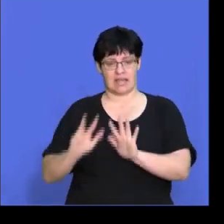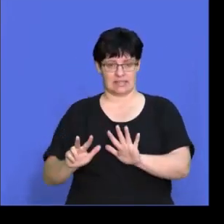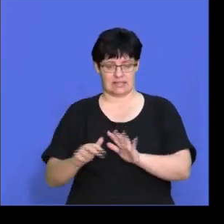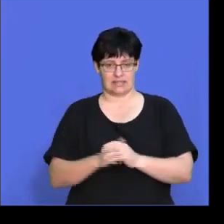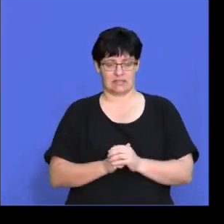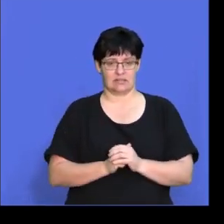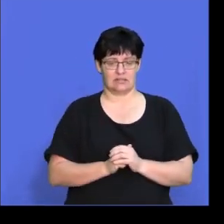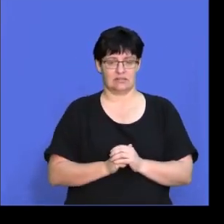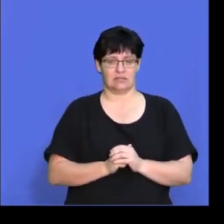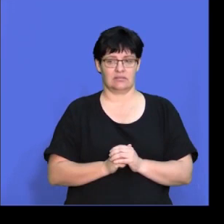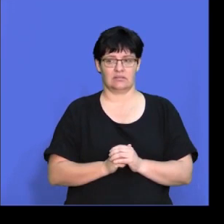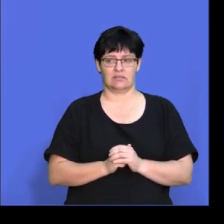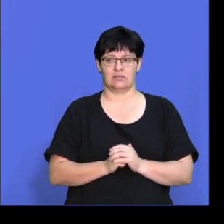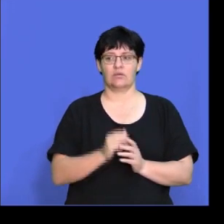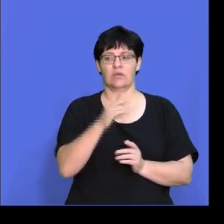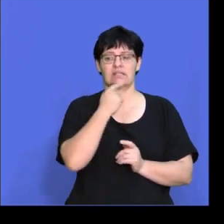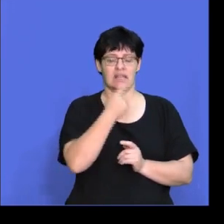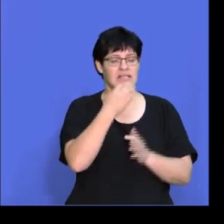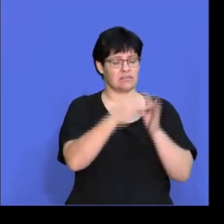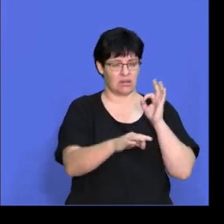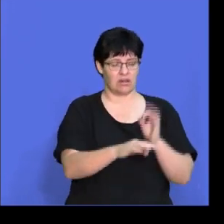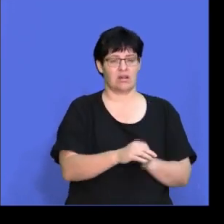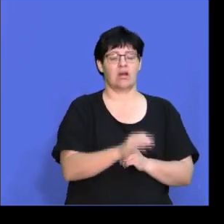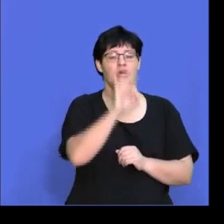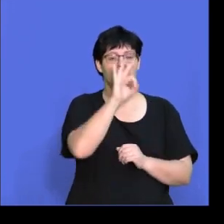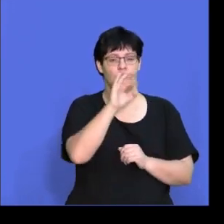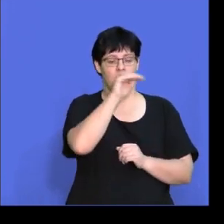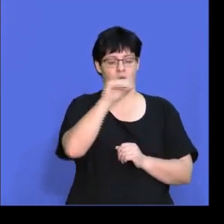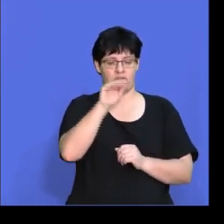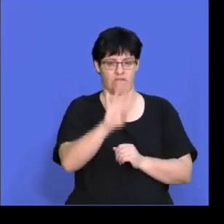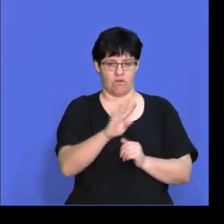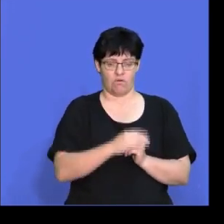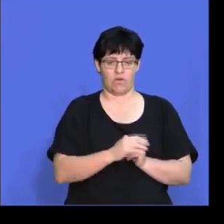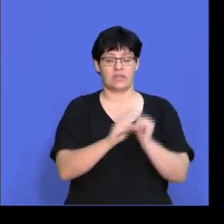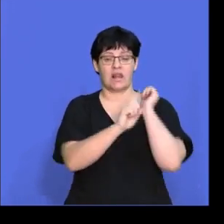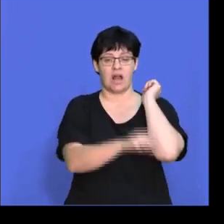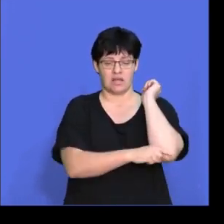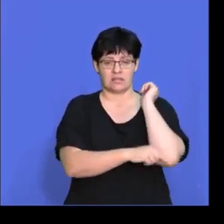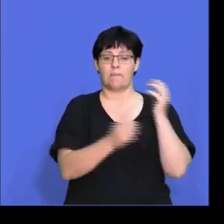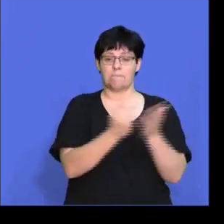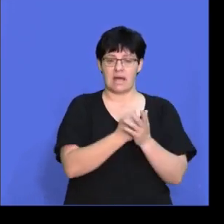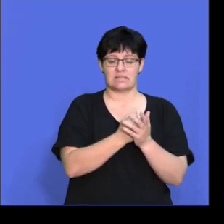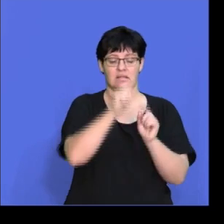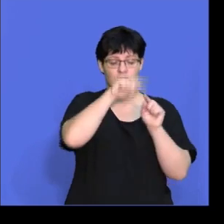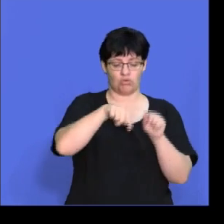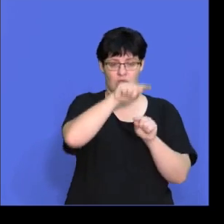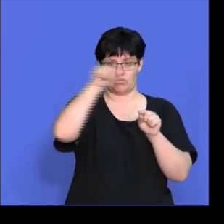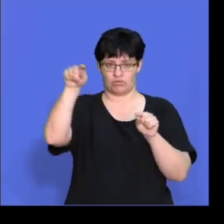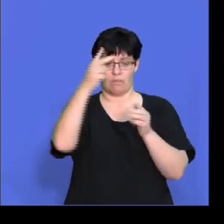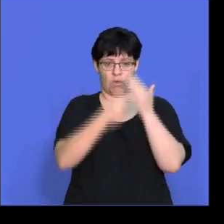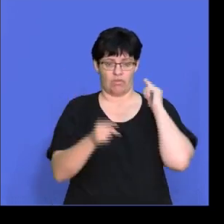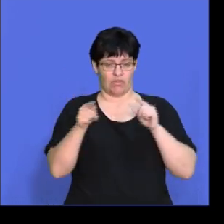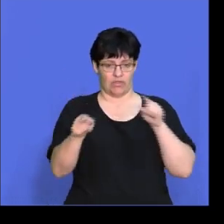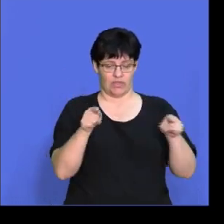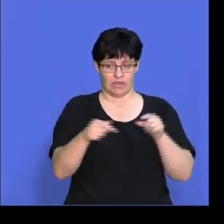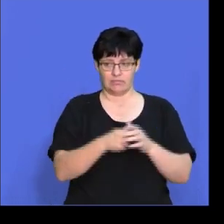equal to 6 over 8, which we can simplify to 3 over 4. And the very last step is that we need to now square root both